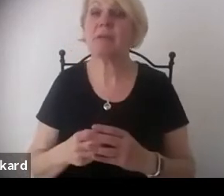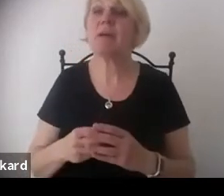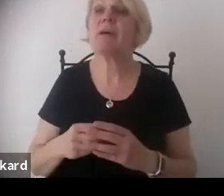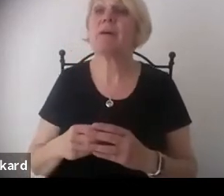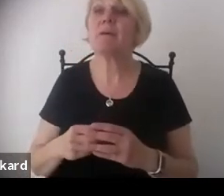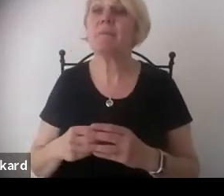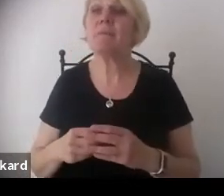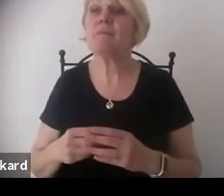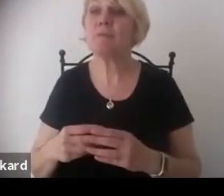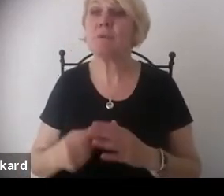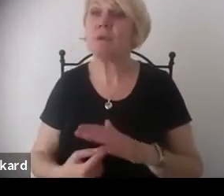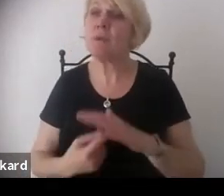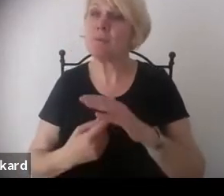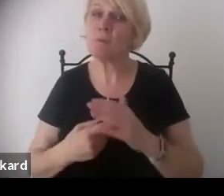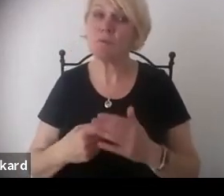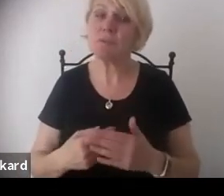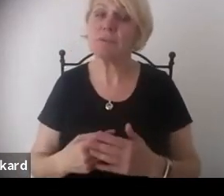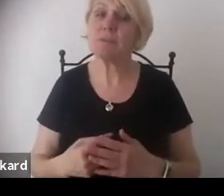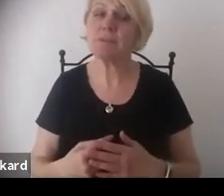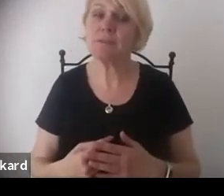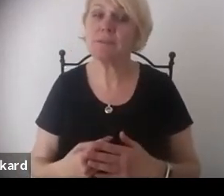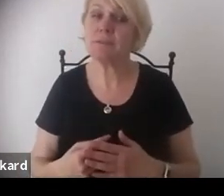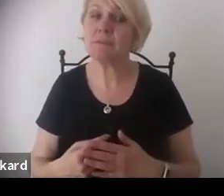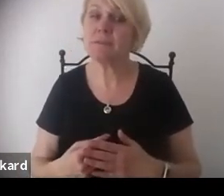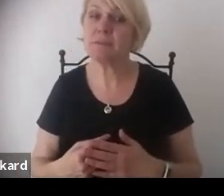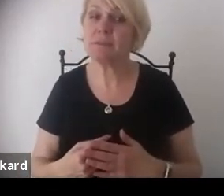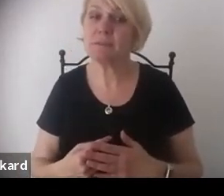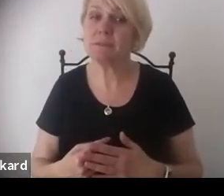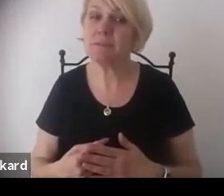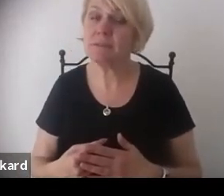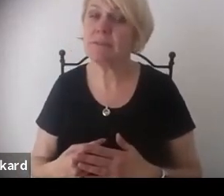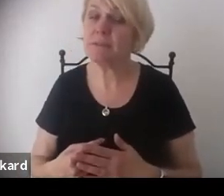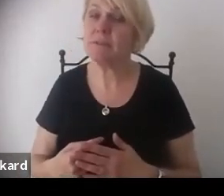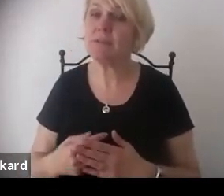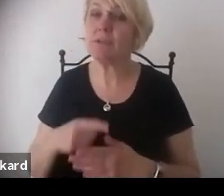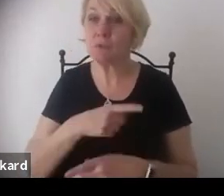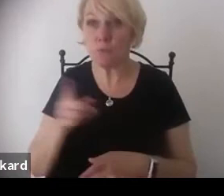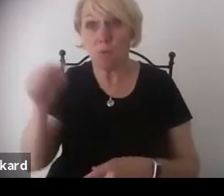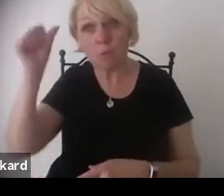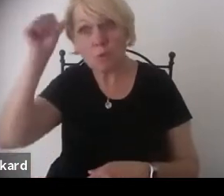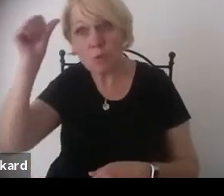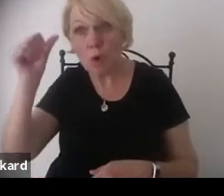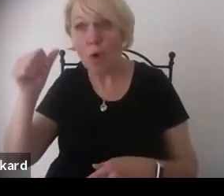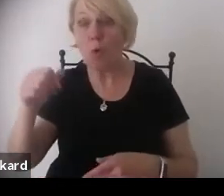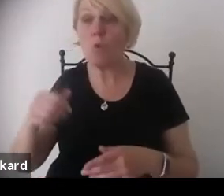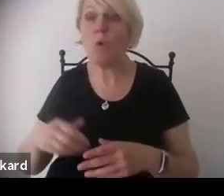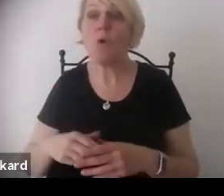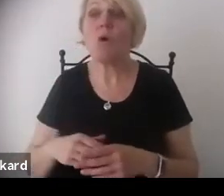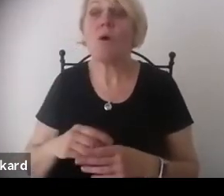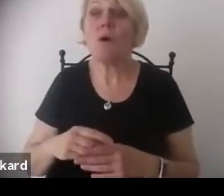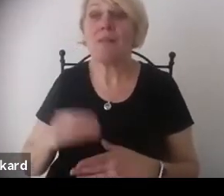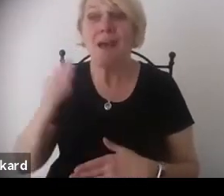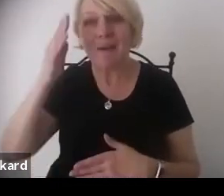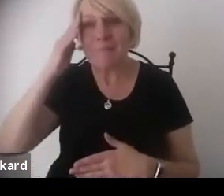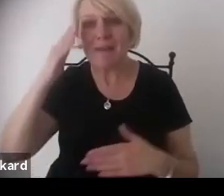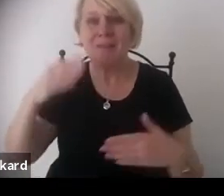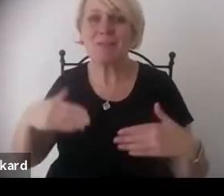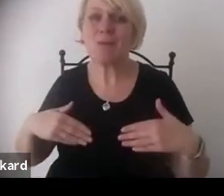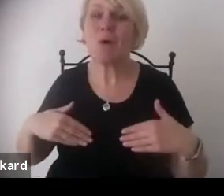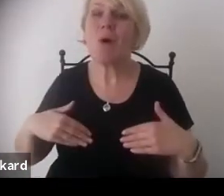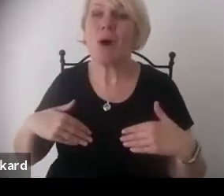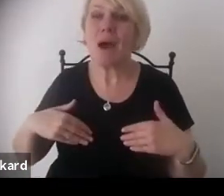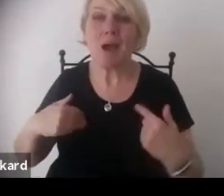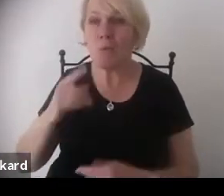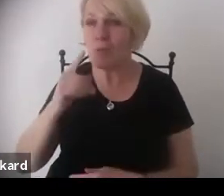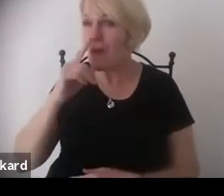that there is no way that the Mental Health Trust could support everybody who needs support without